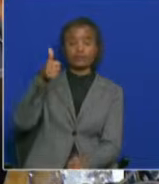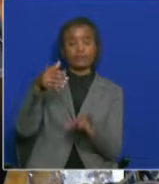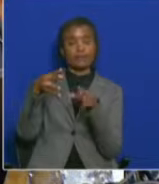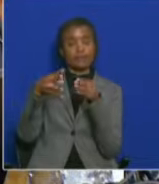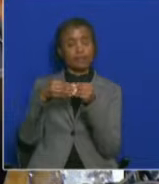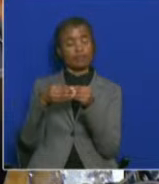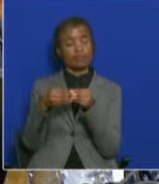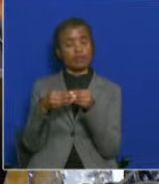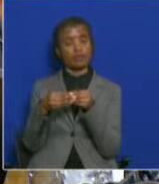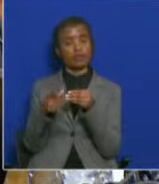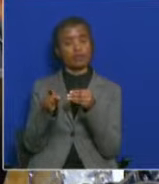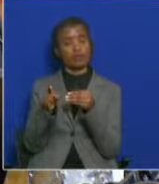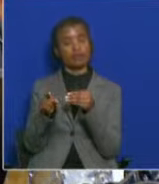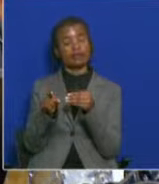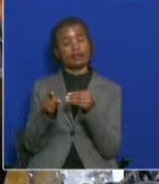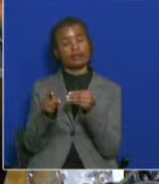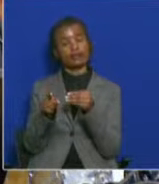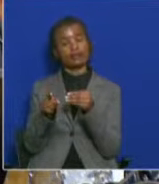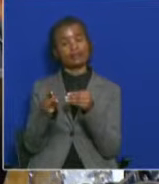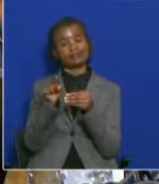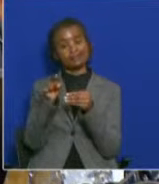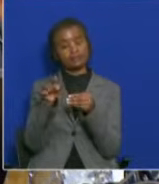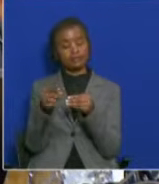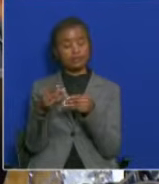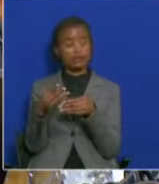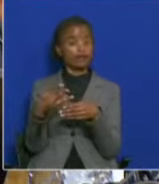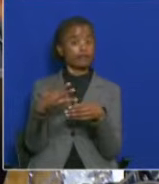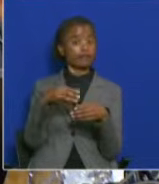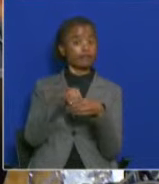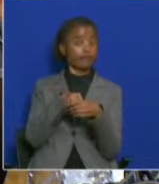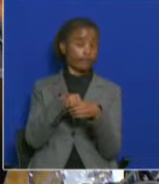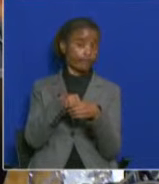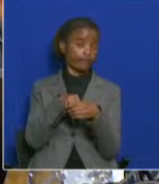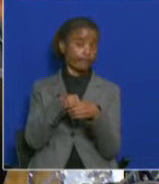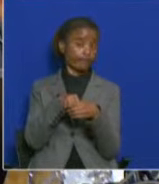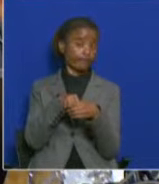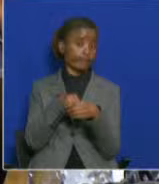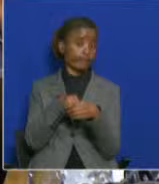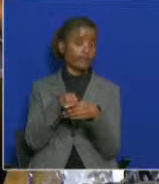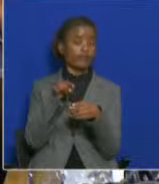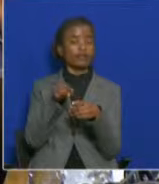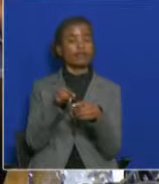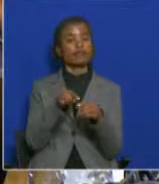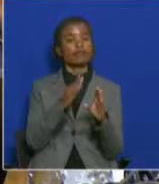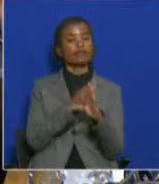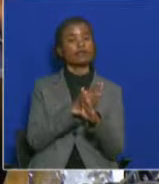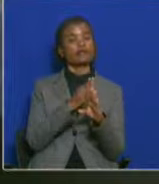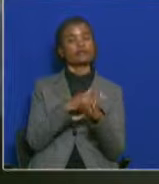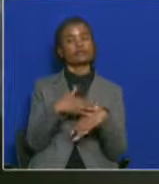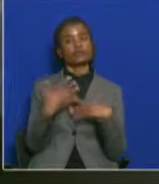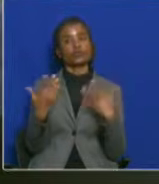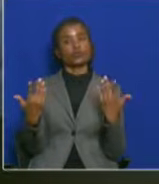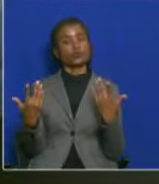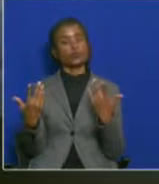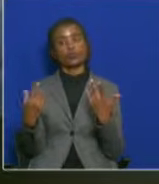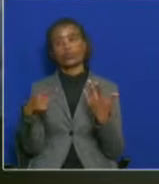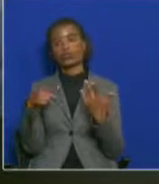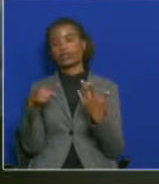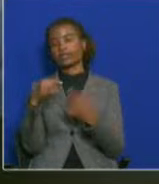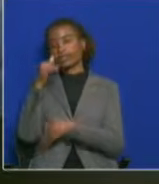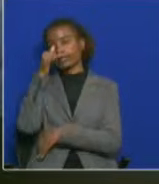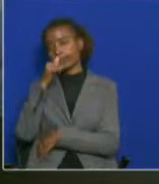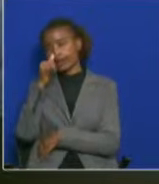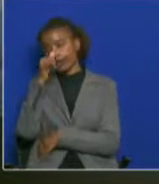was a conduit for private, commercial or criminal interests,